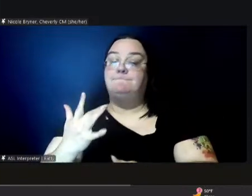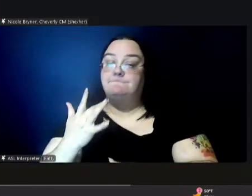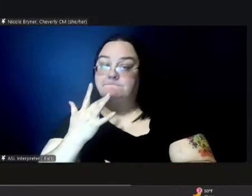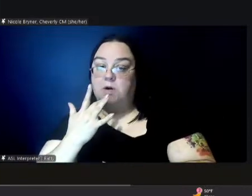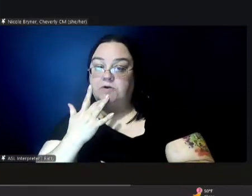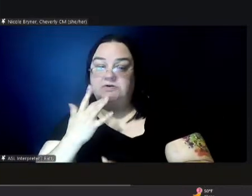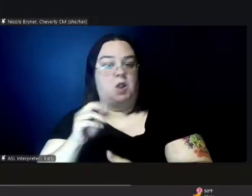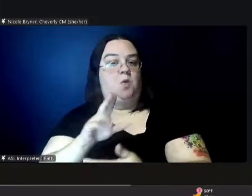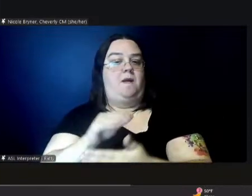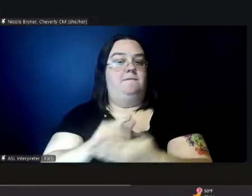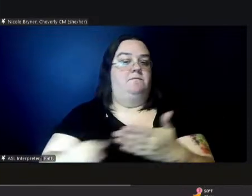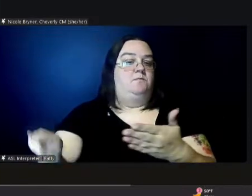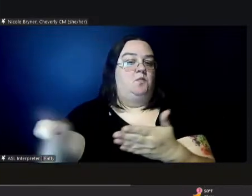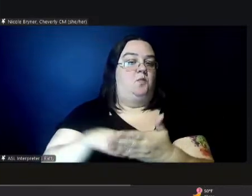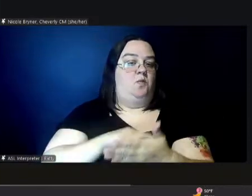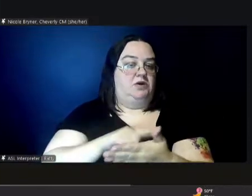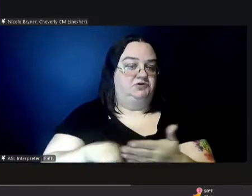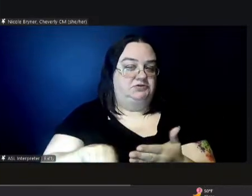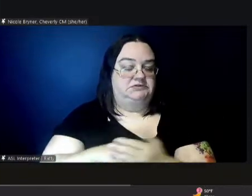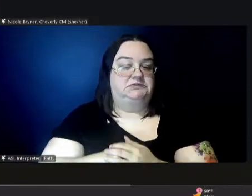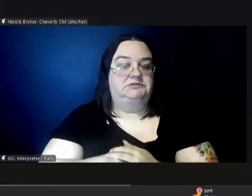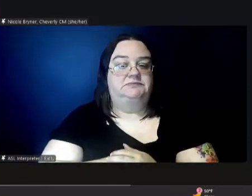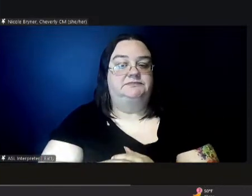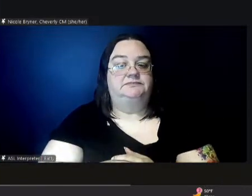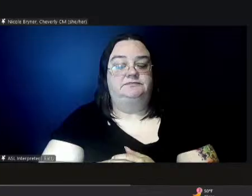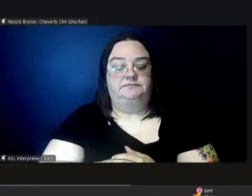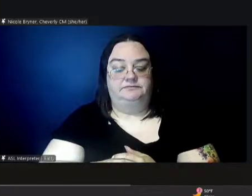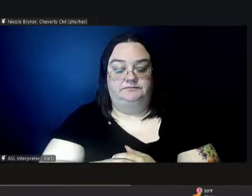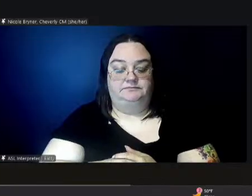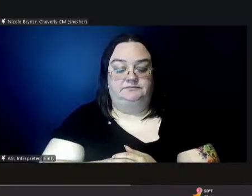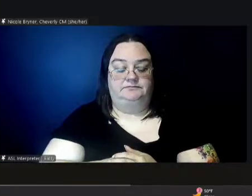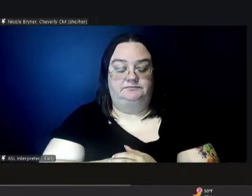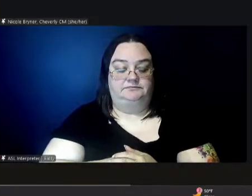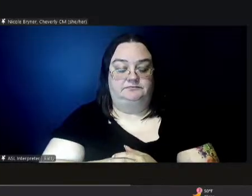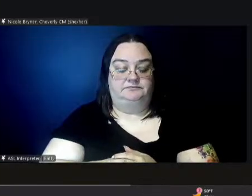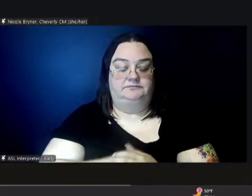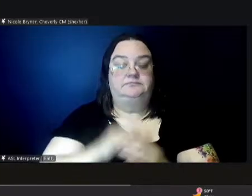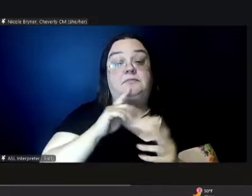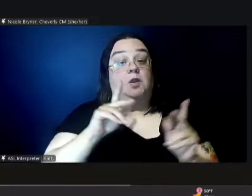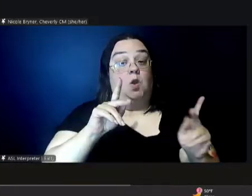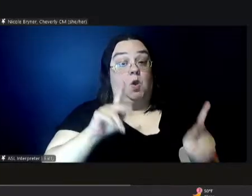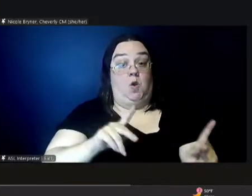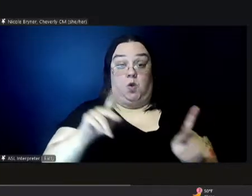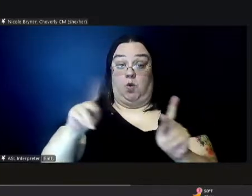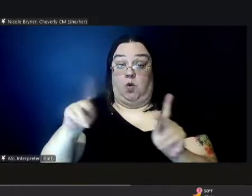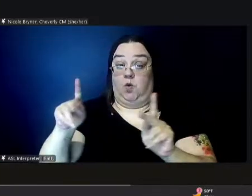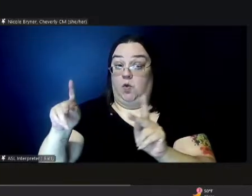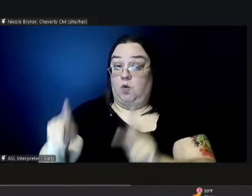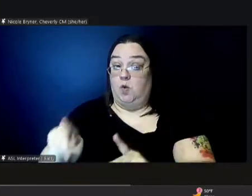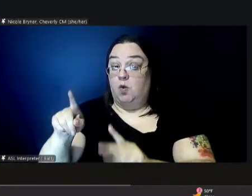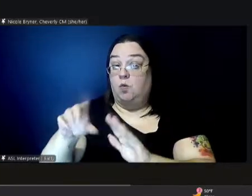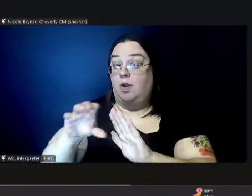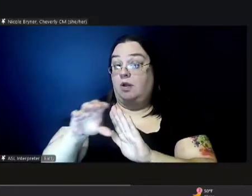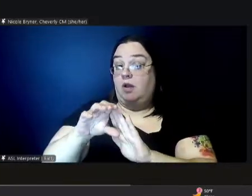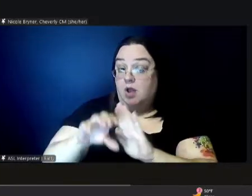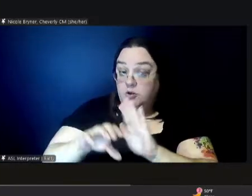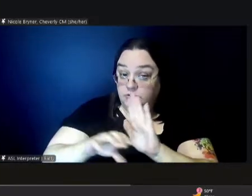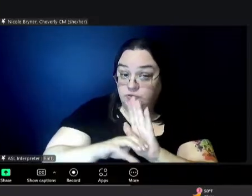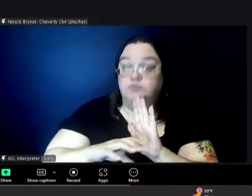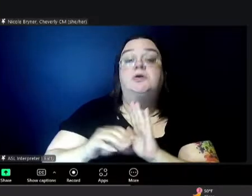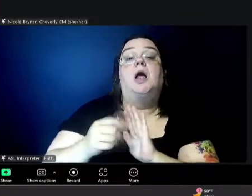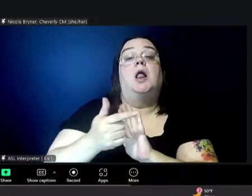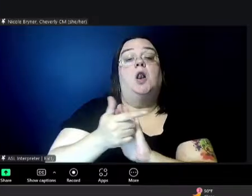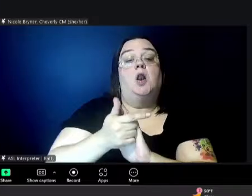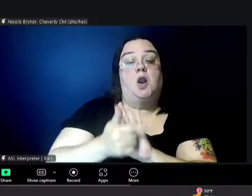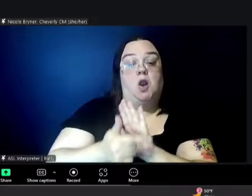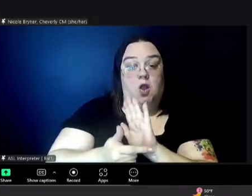without partiality or prejudice, according to the Constitution and laws according to the Constitution and laws of